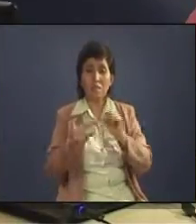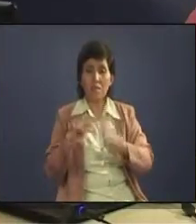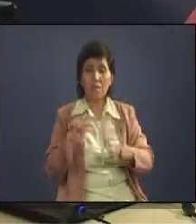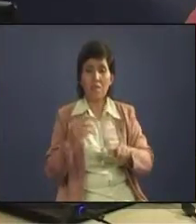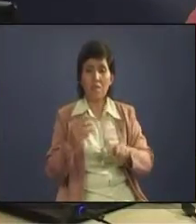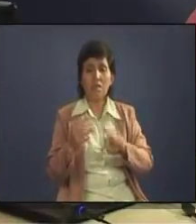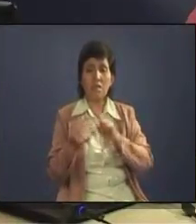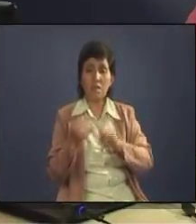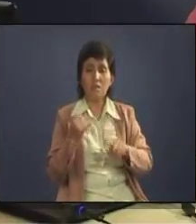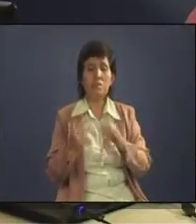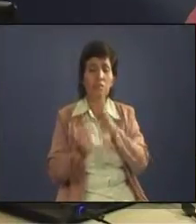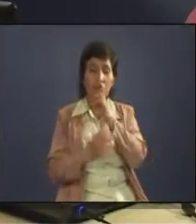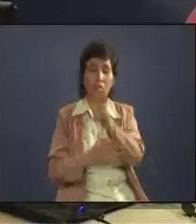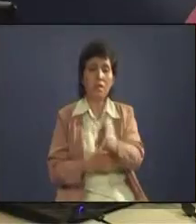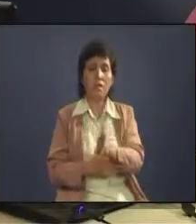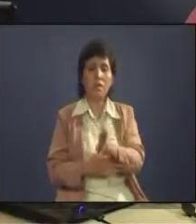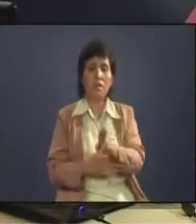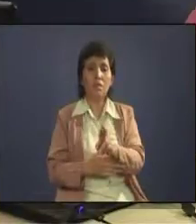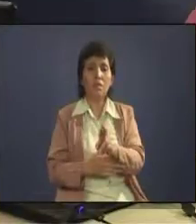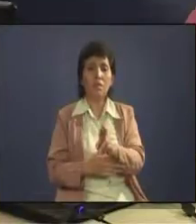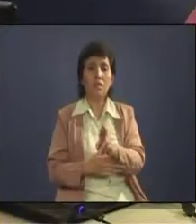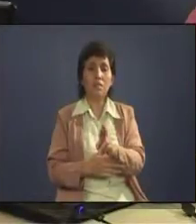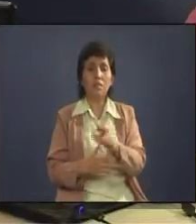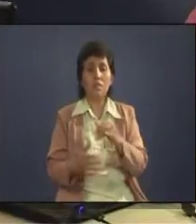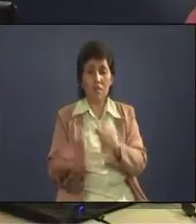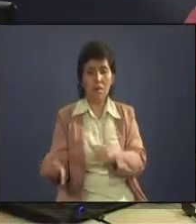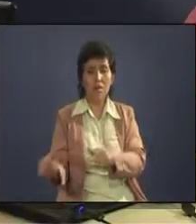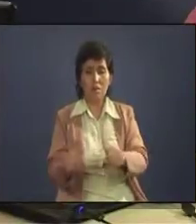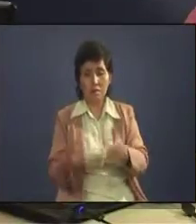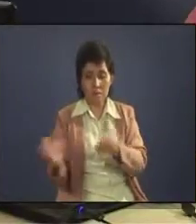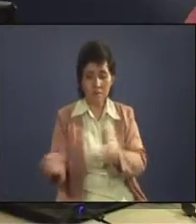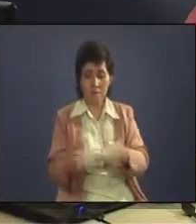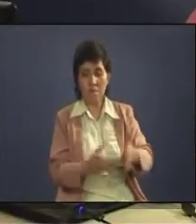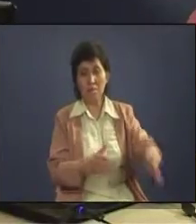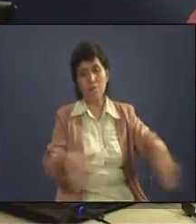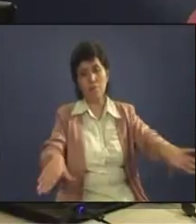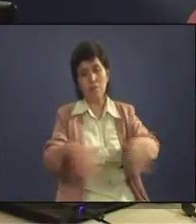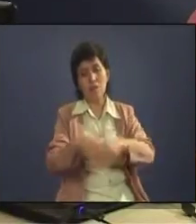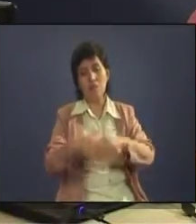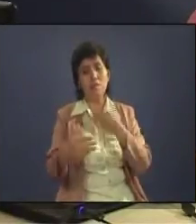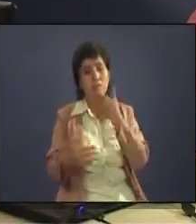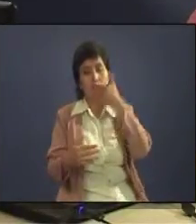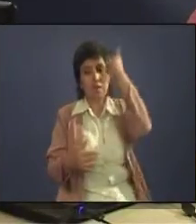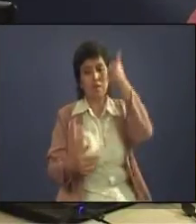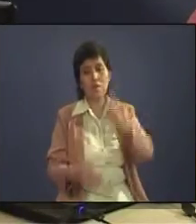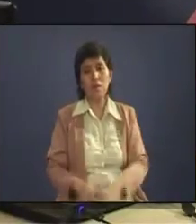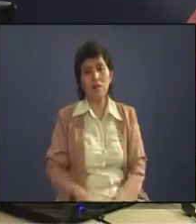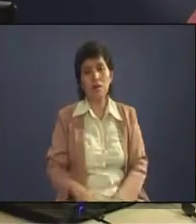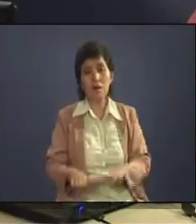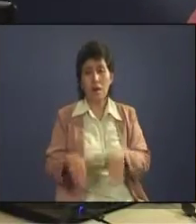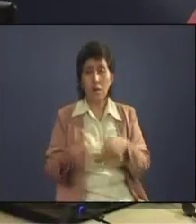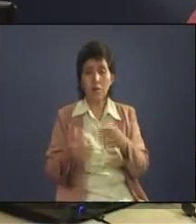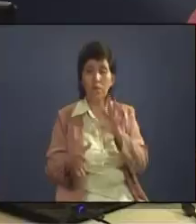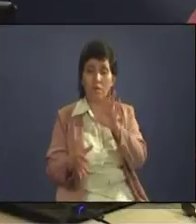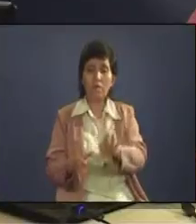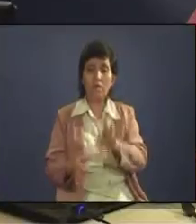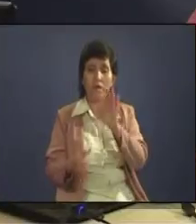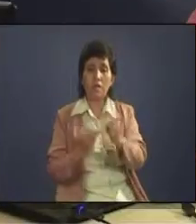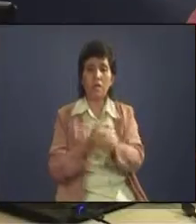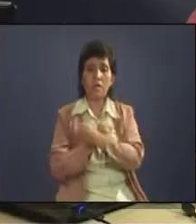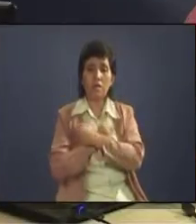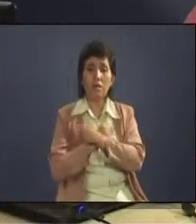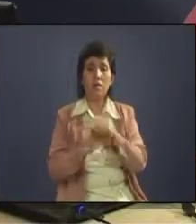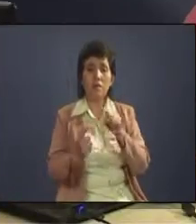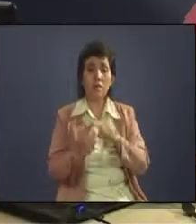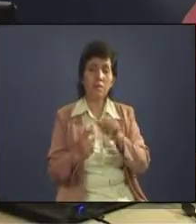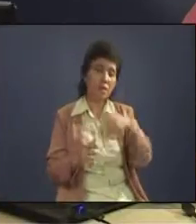day, we realize that it is the arranged marriage that survived through the storms. Okay, how do you define love in these two